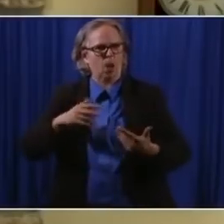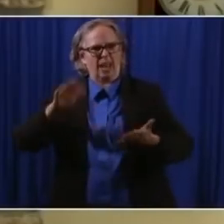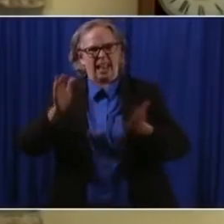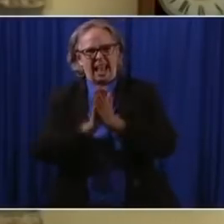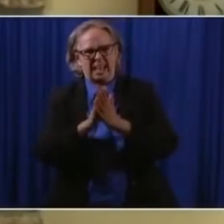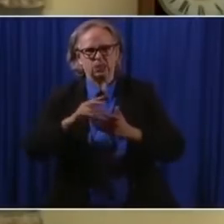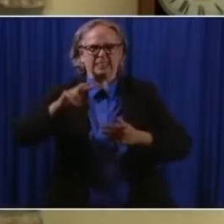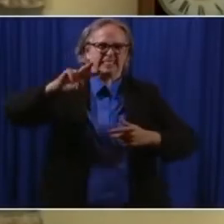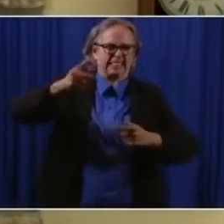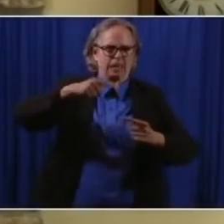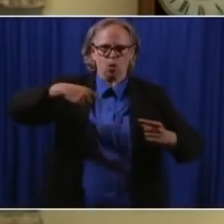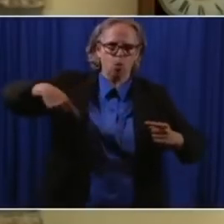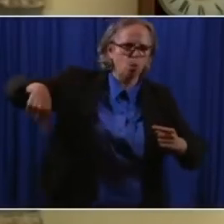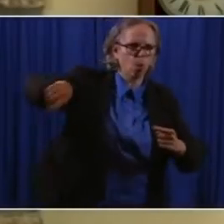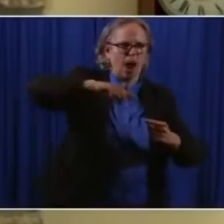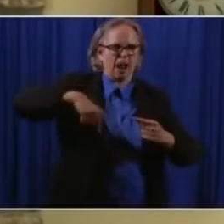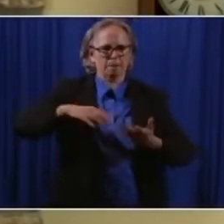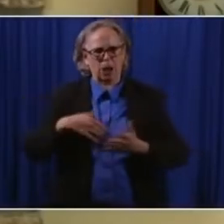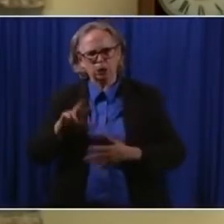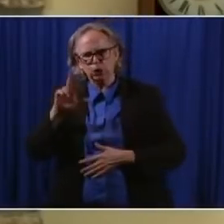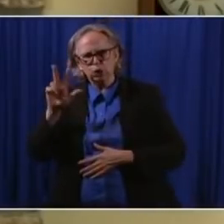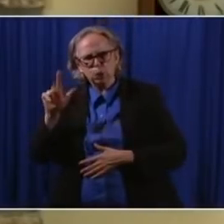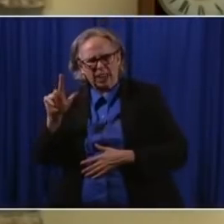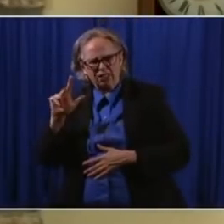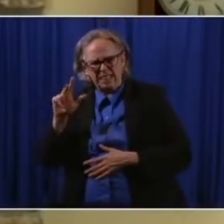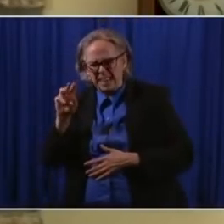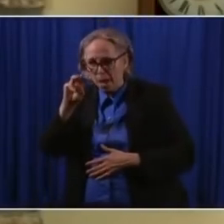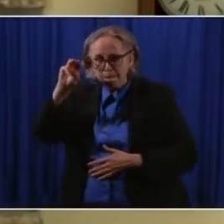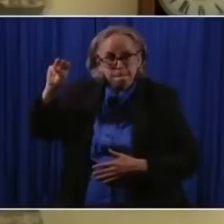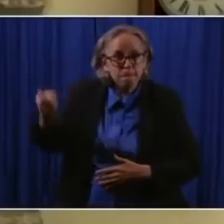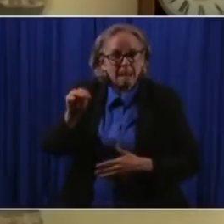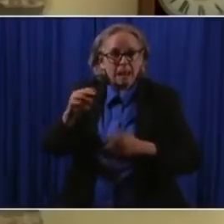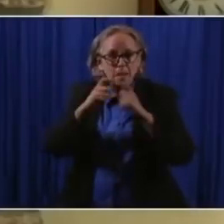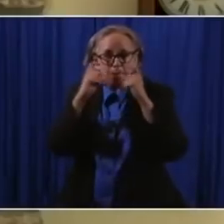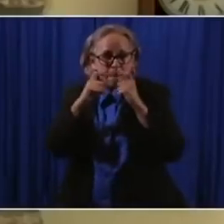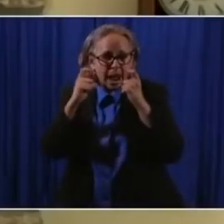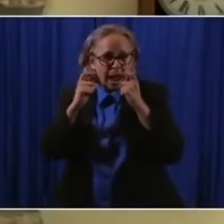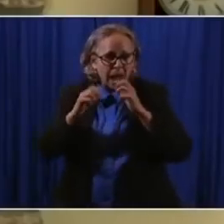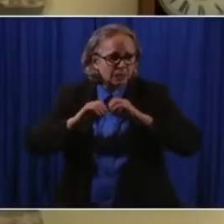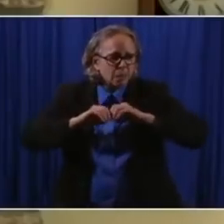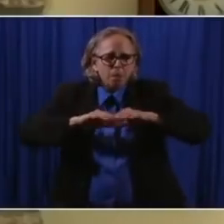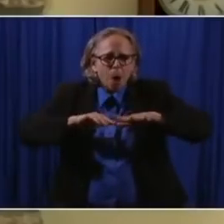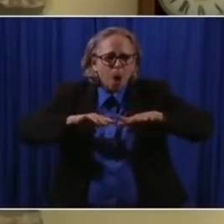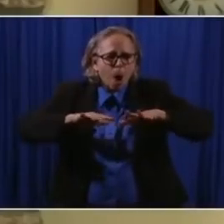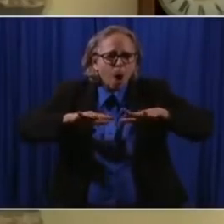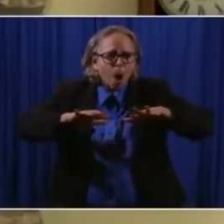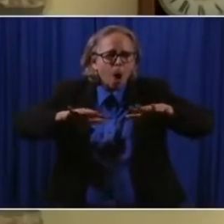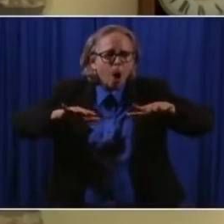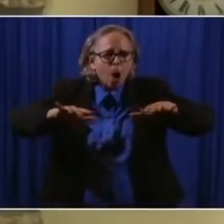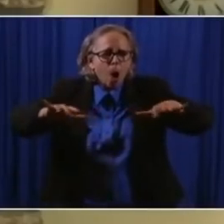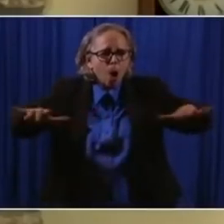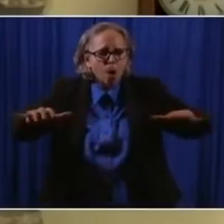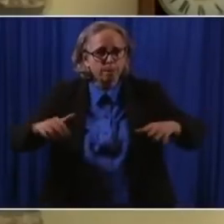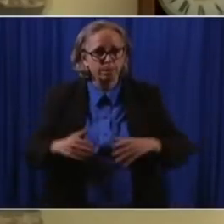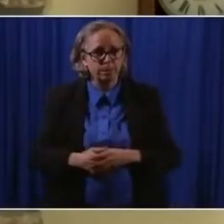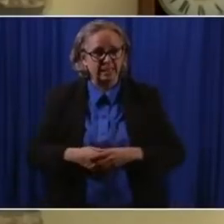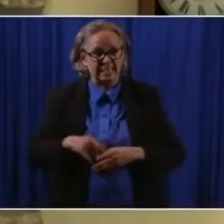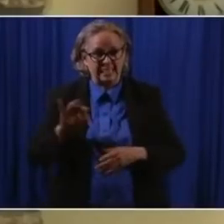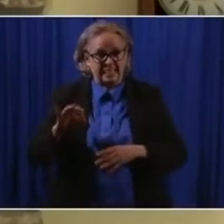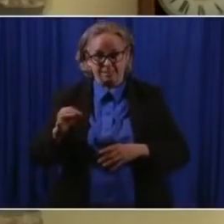of approximately 23 million masks to employers. They're meant to replace any masks that have exhausted their effective